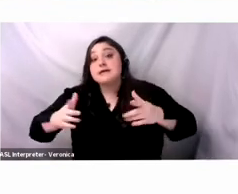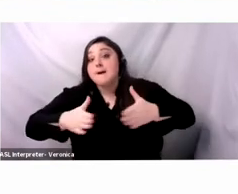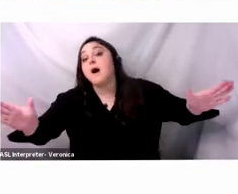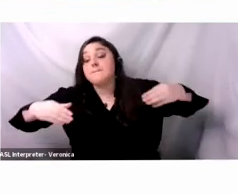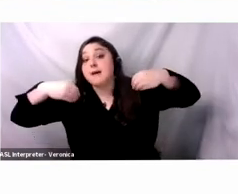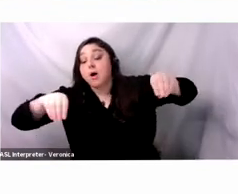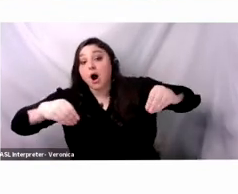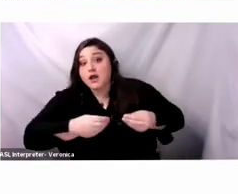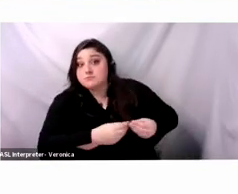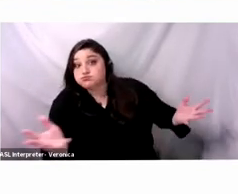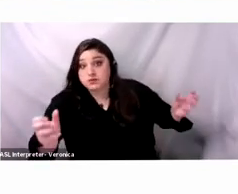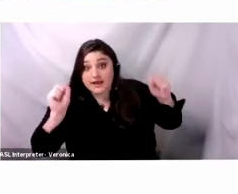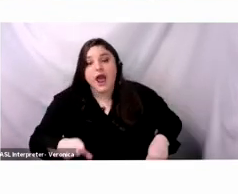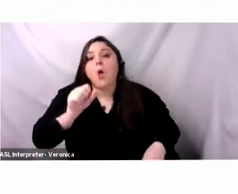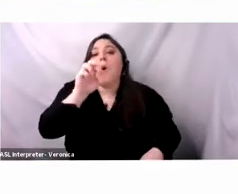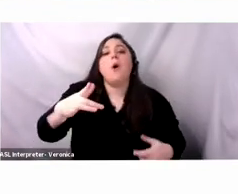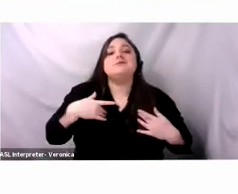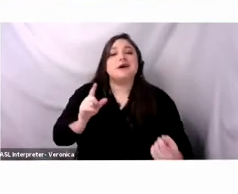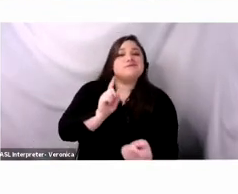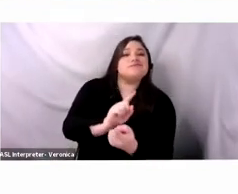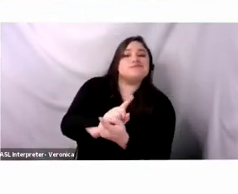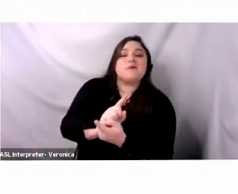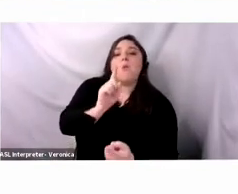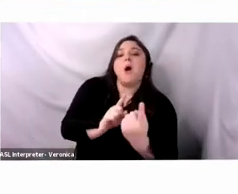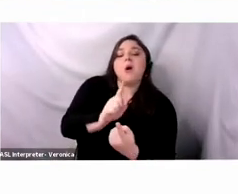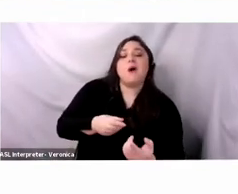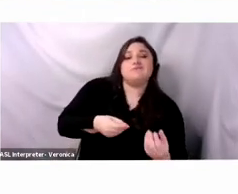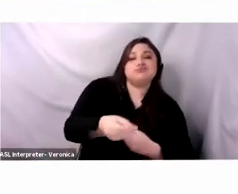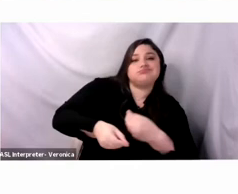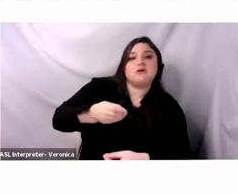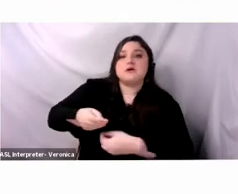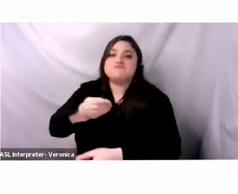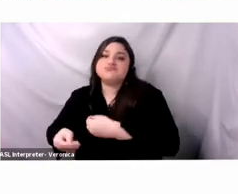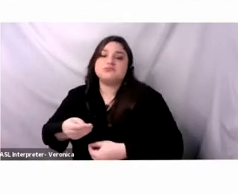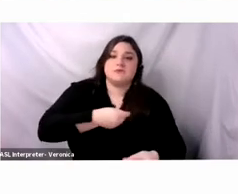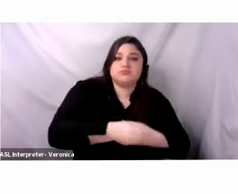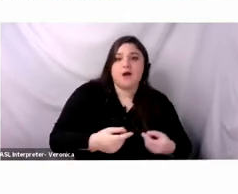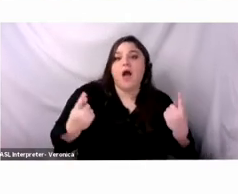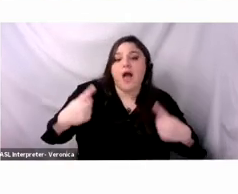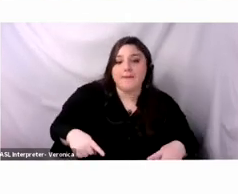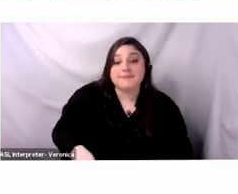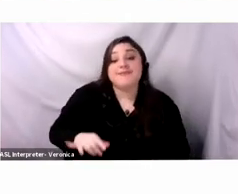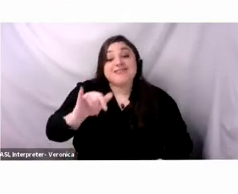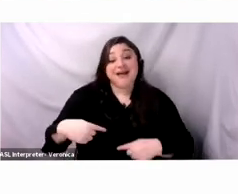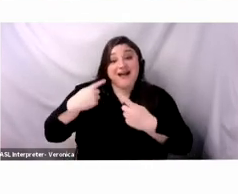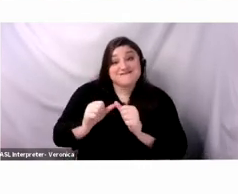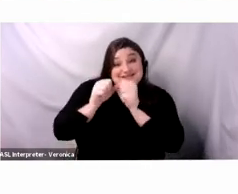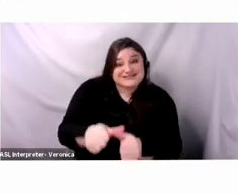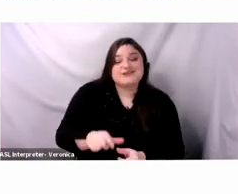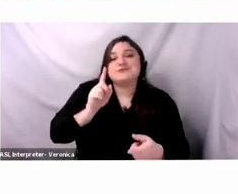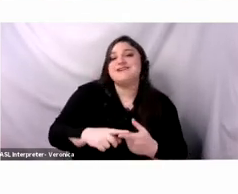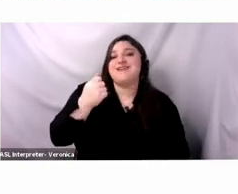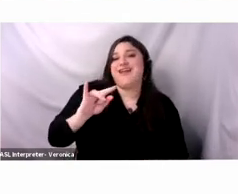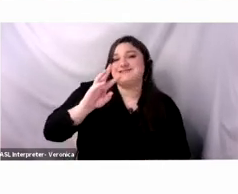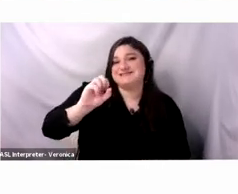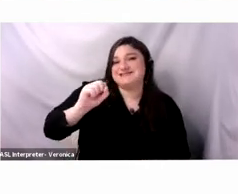Secondhand markets became more abundant throughout Europe and the United States during early industrialization leading up to the 1850s. Mass